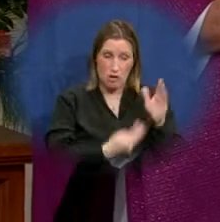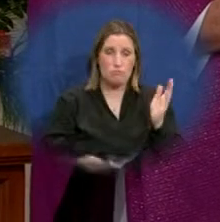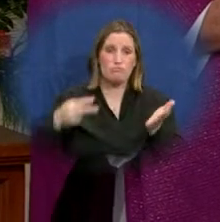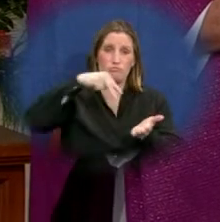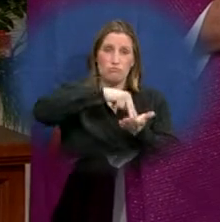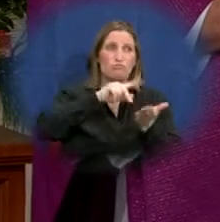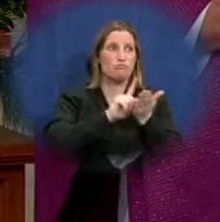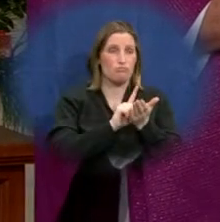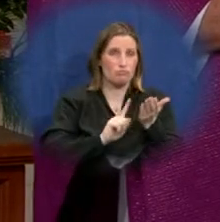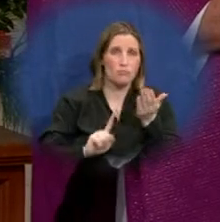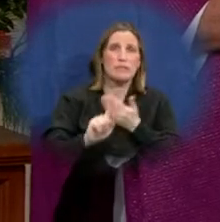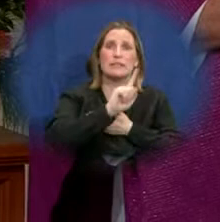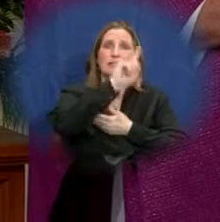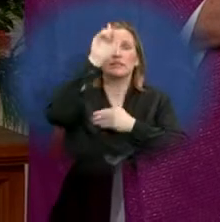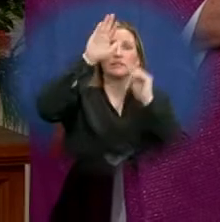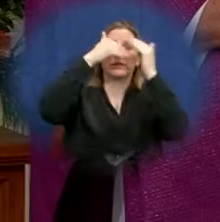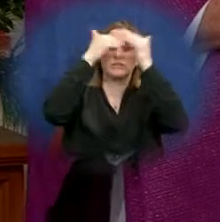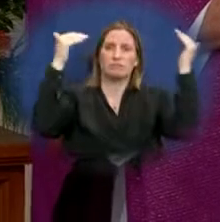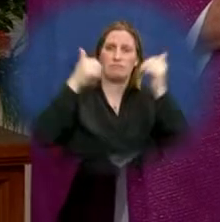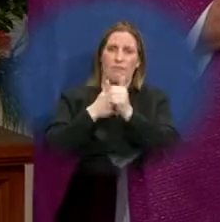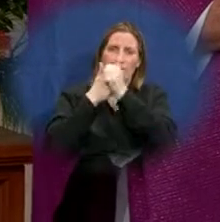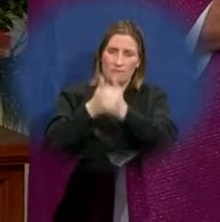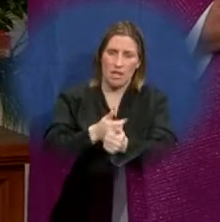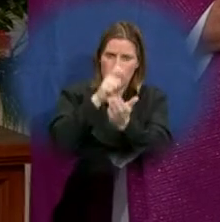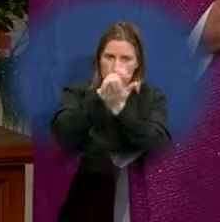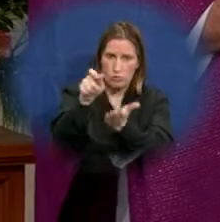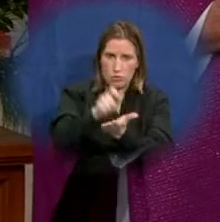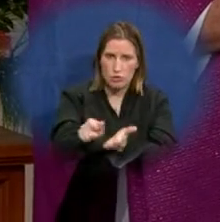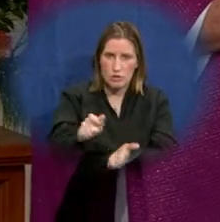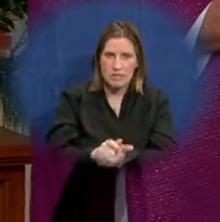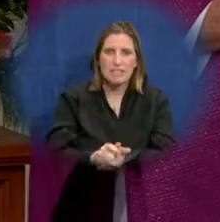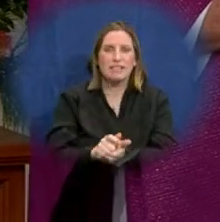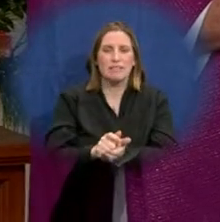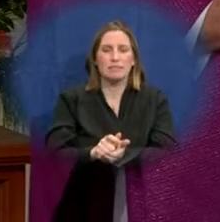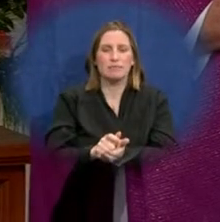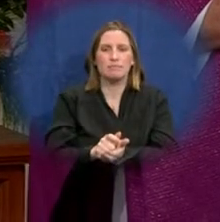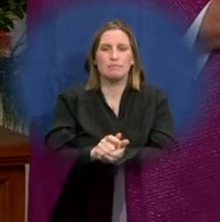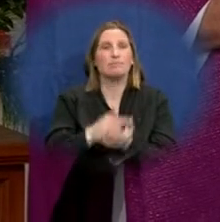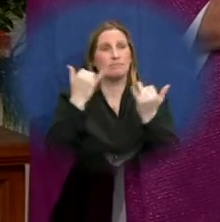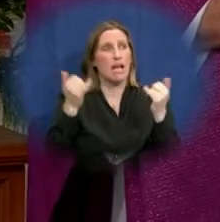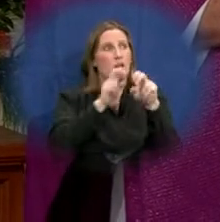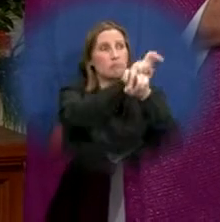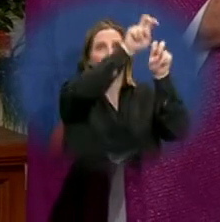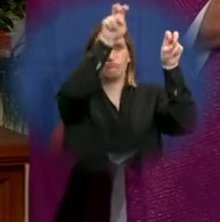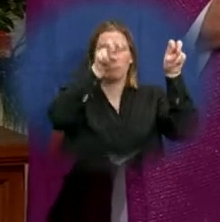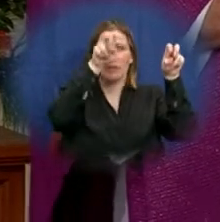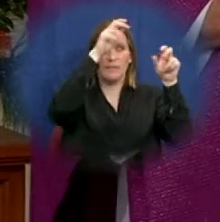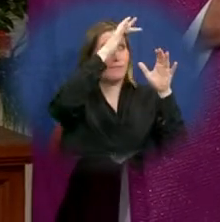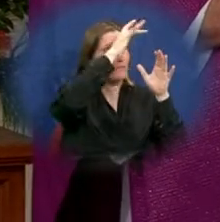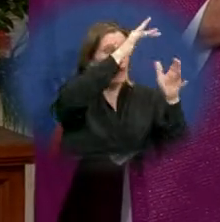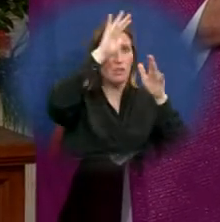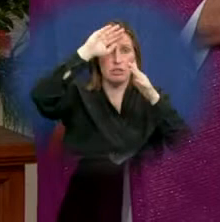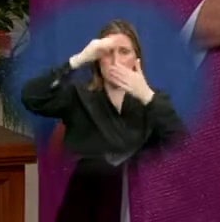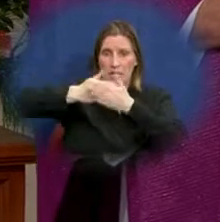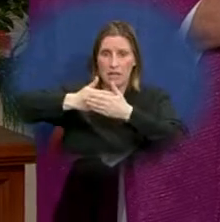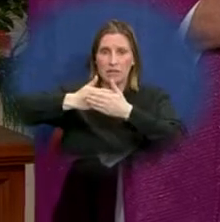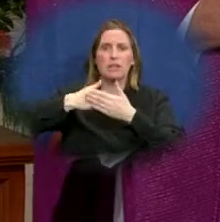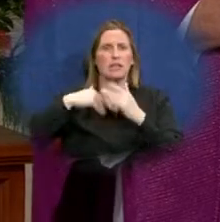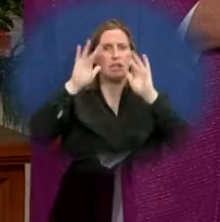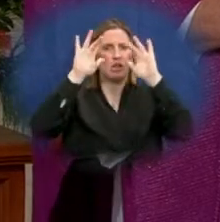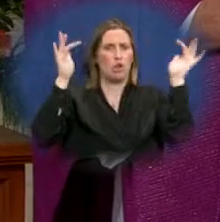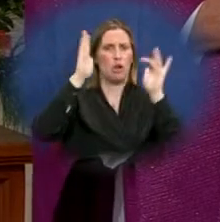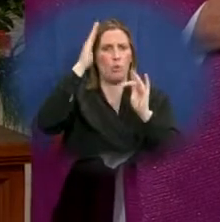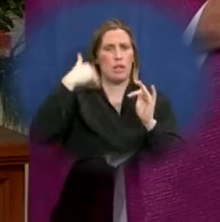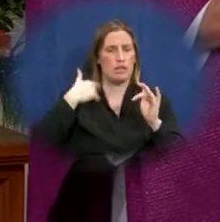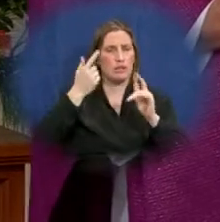in accordance with the Scriptures. He ascended into heaven and is seated at the right hand of the Father. He will come again in glory to judge the